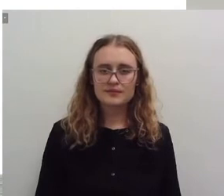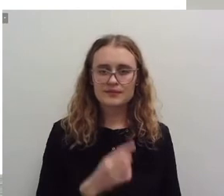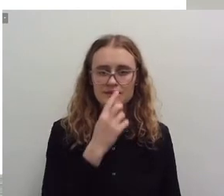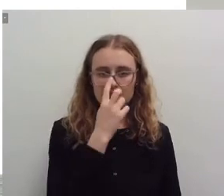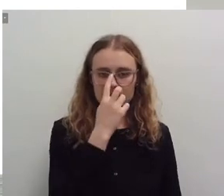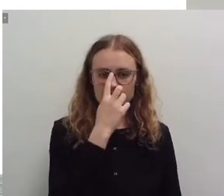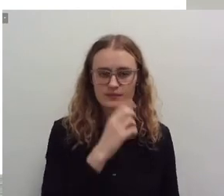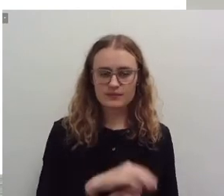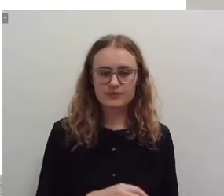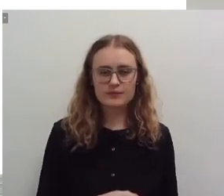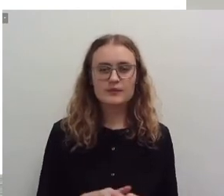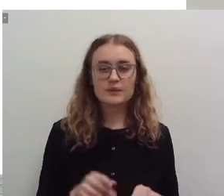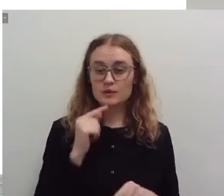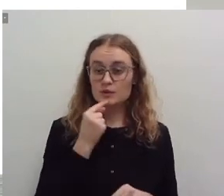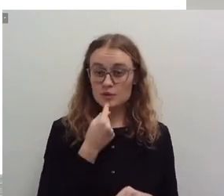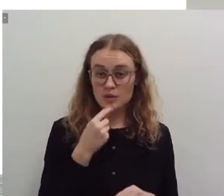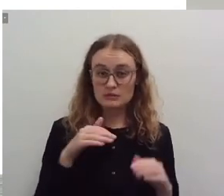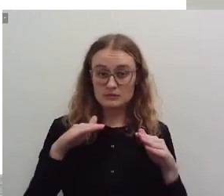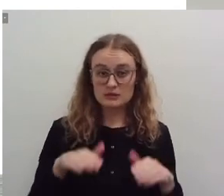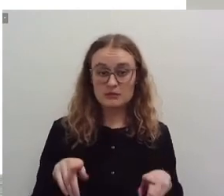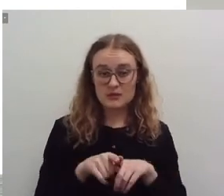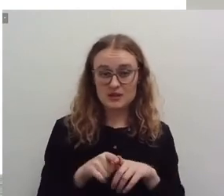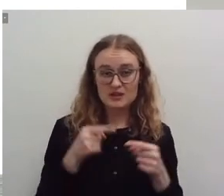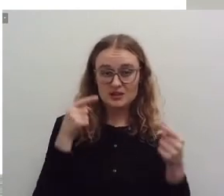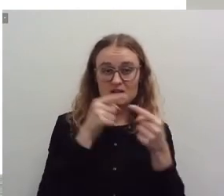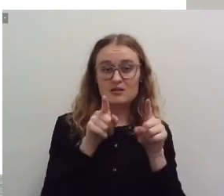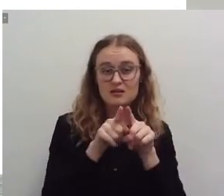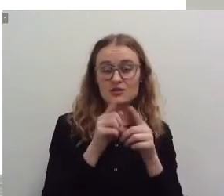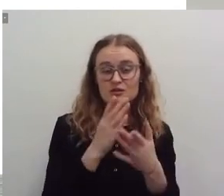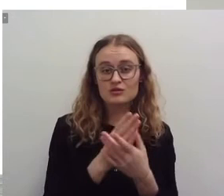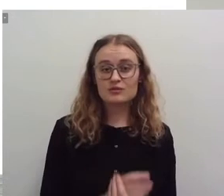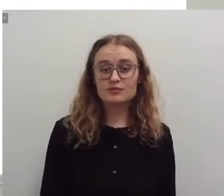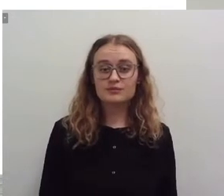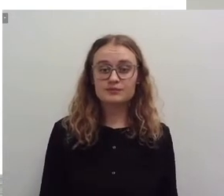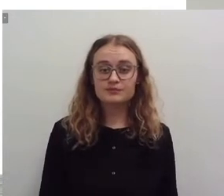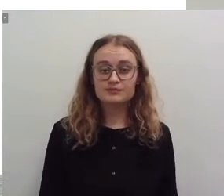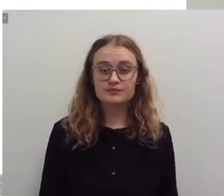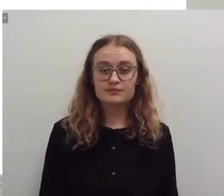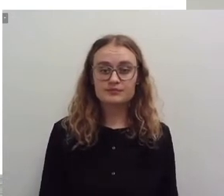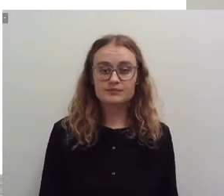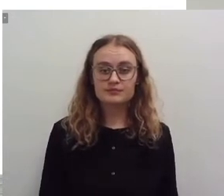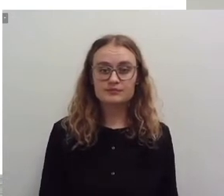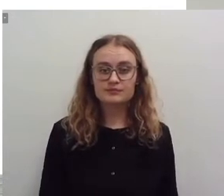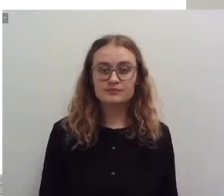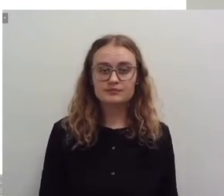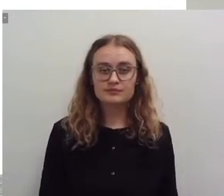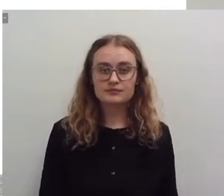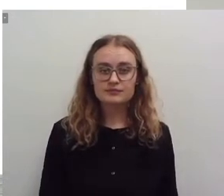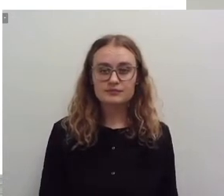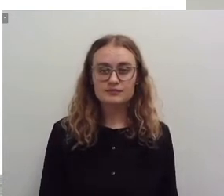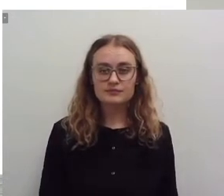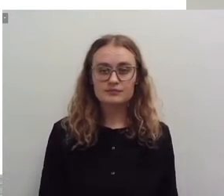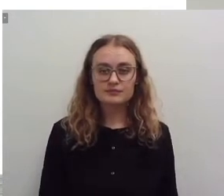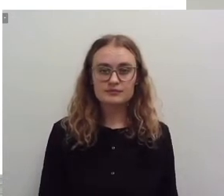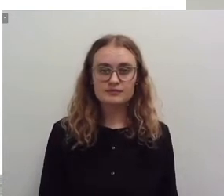Yes, and that is another slogan almost or expression that I think many of us can bring with us, that expert by